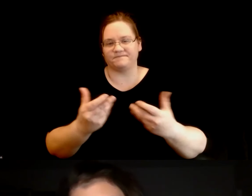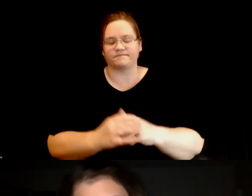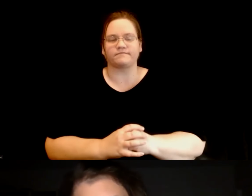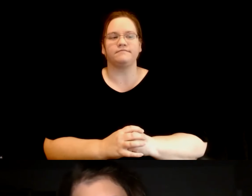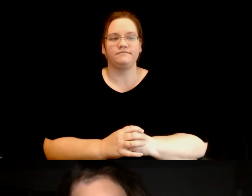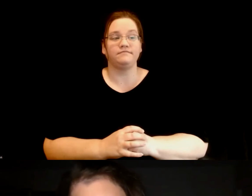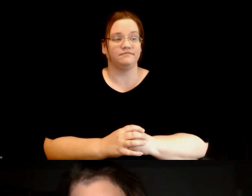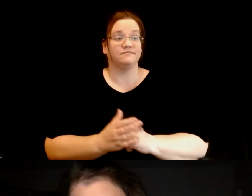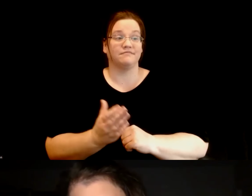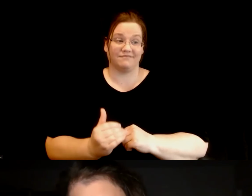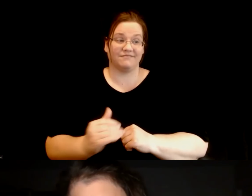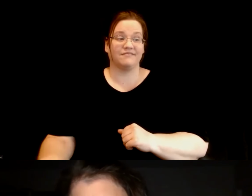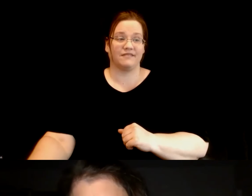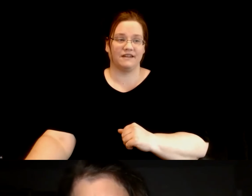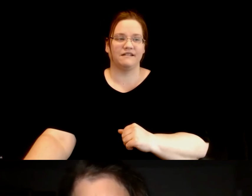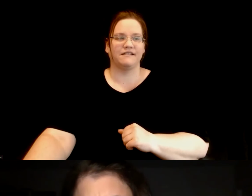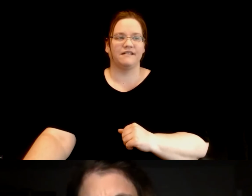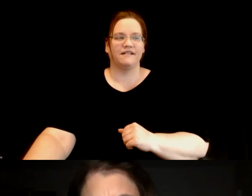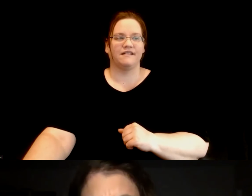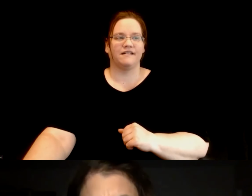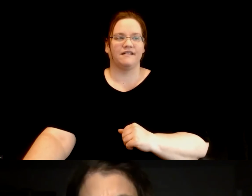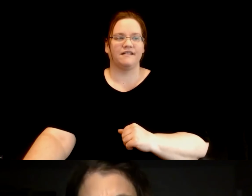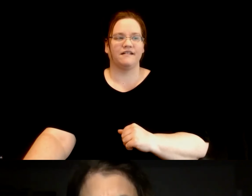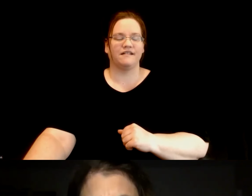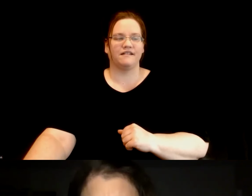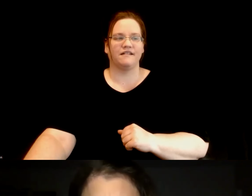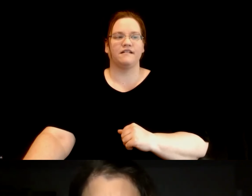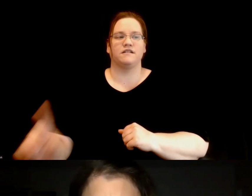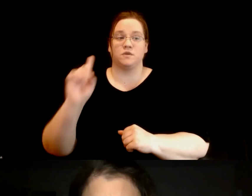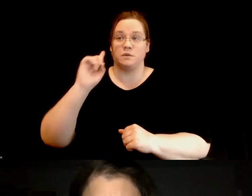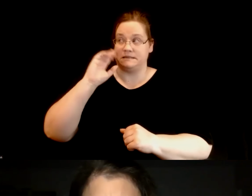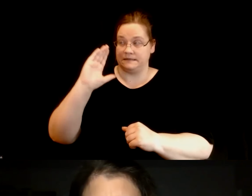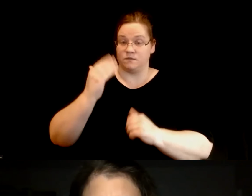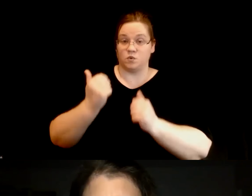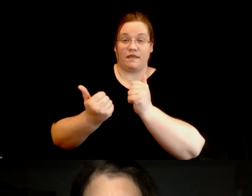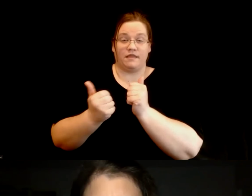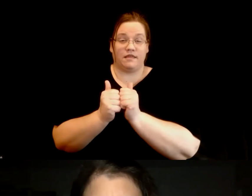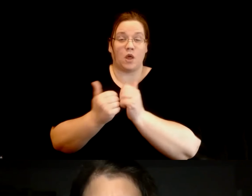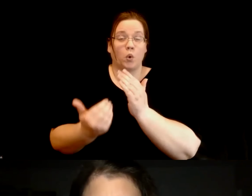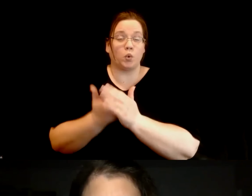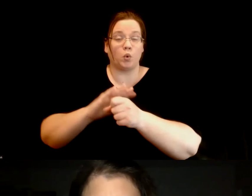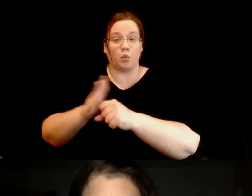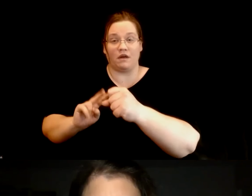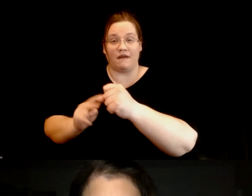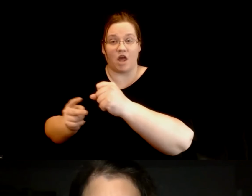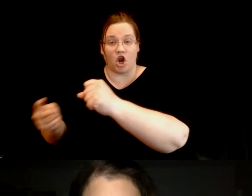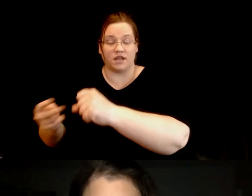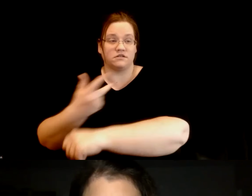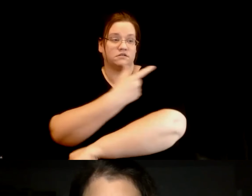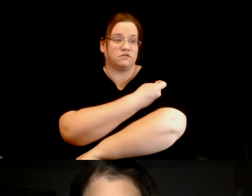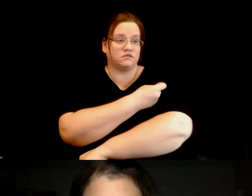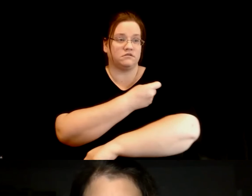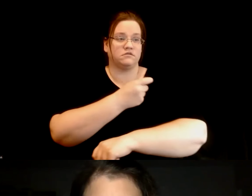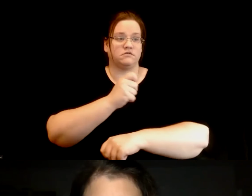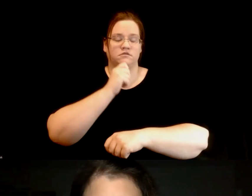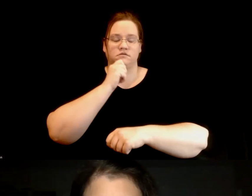Okay, this is so it sounds like with the new variants, the vaccine no longer provides sterilizing